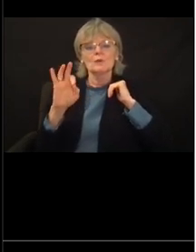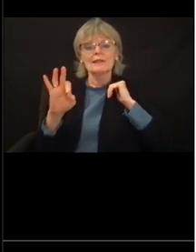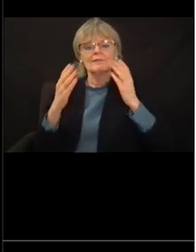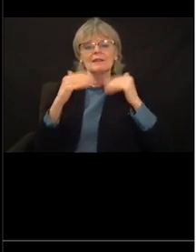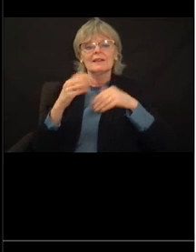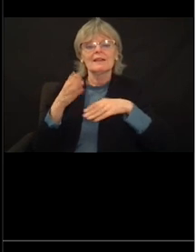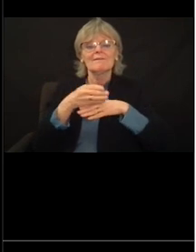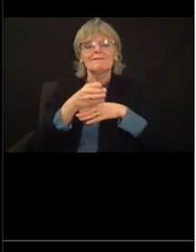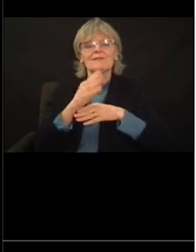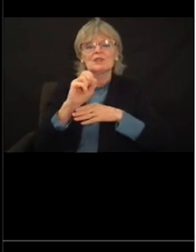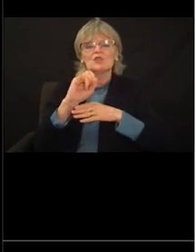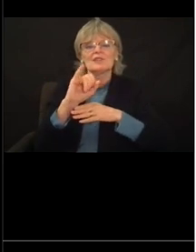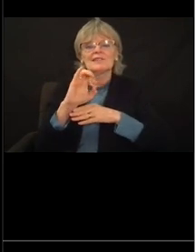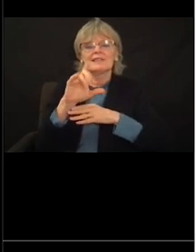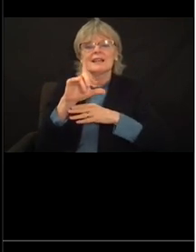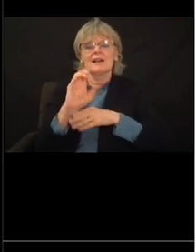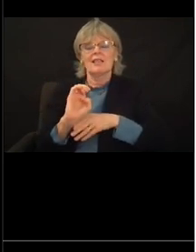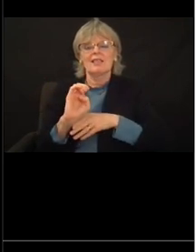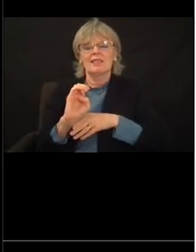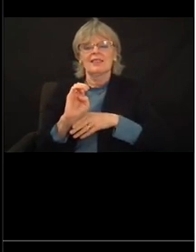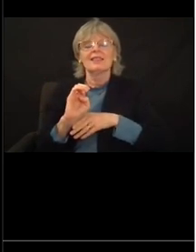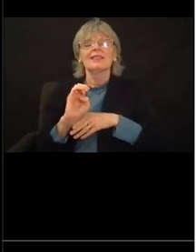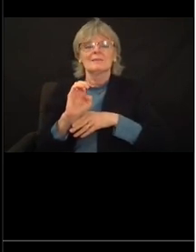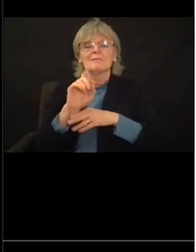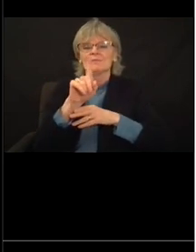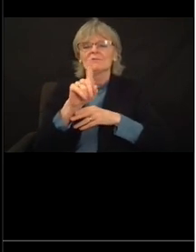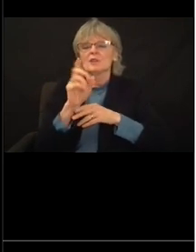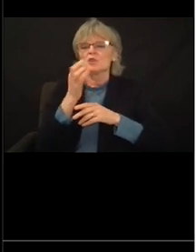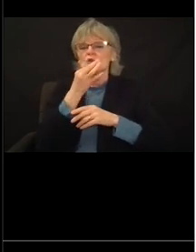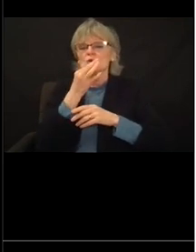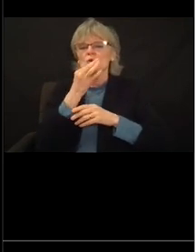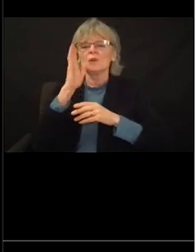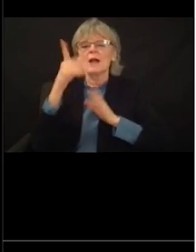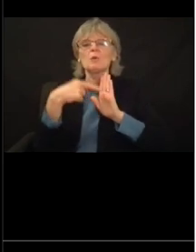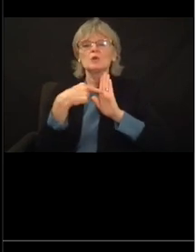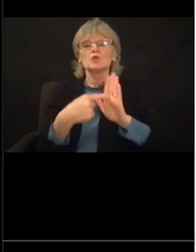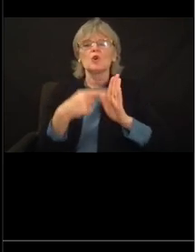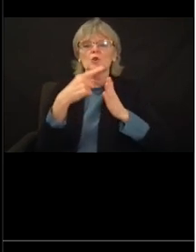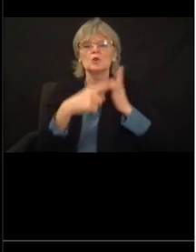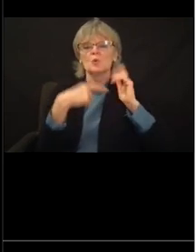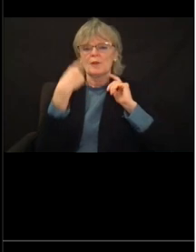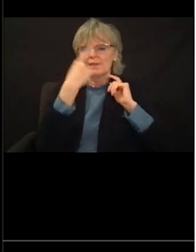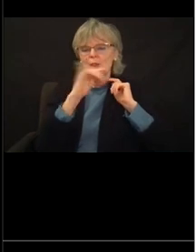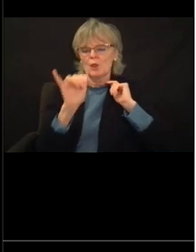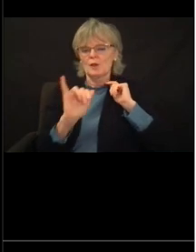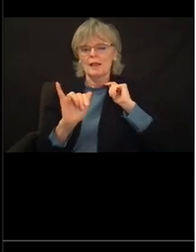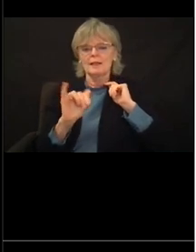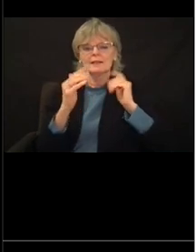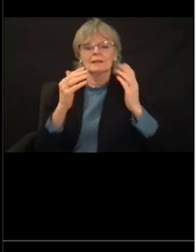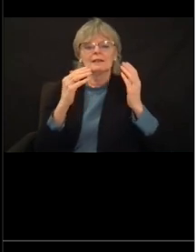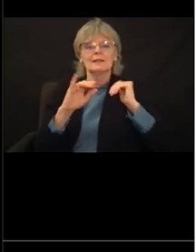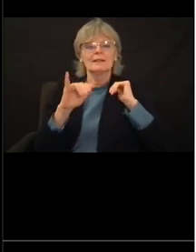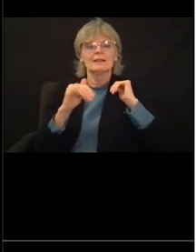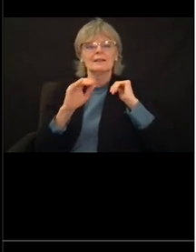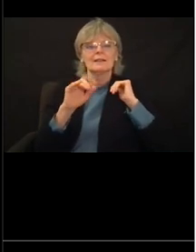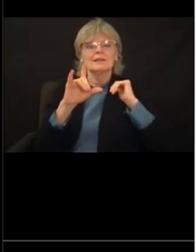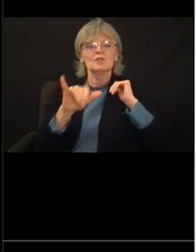sickle, and I'm gonna stop sharing my screen in a couple seconds so I can actually show you these up close. The jolly